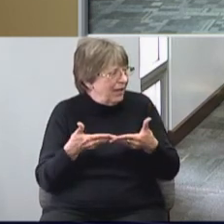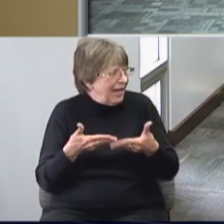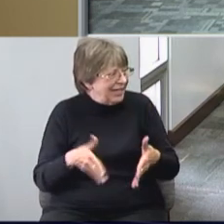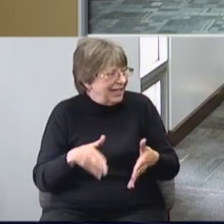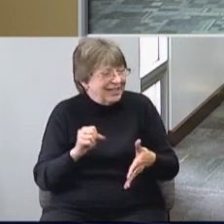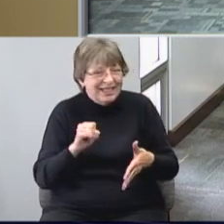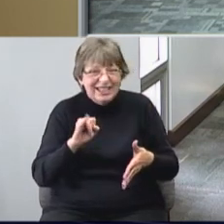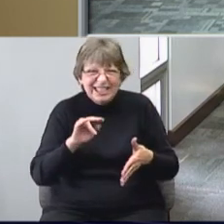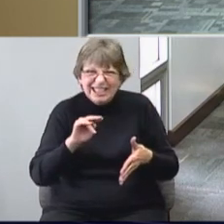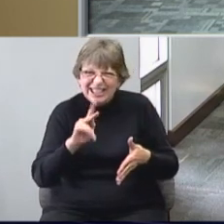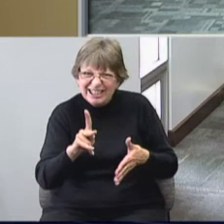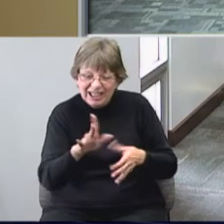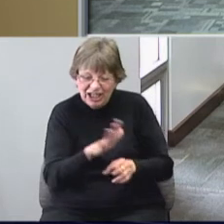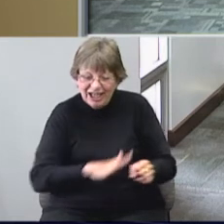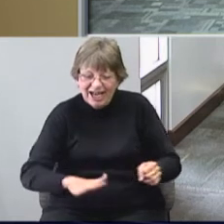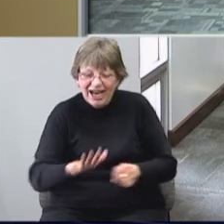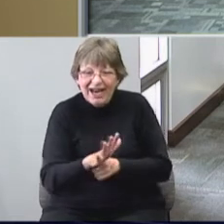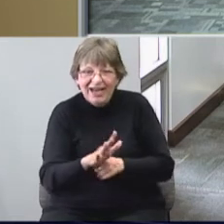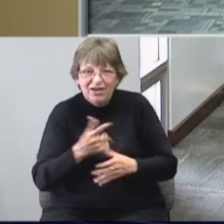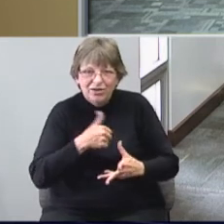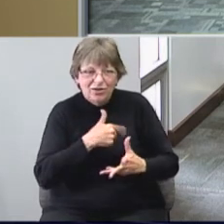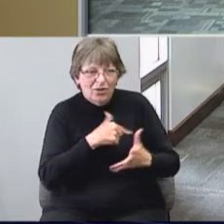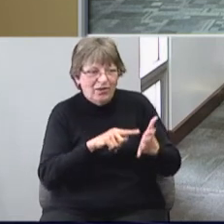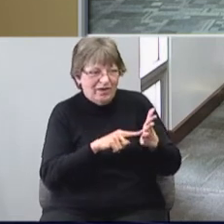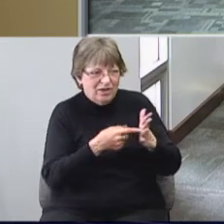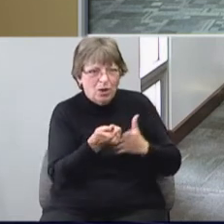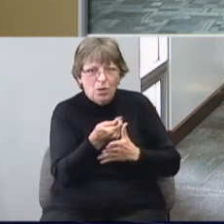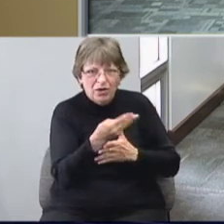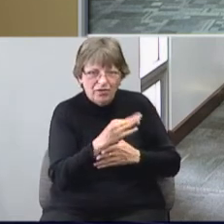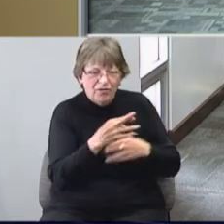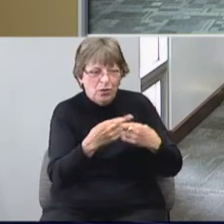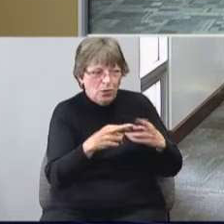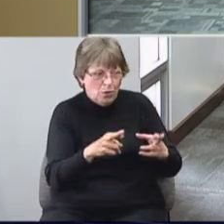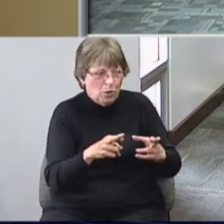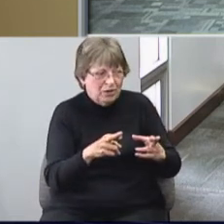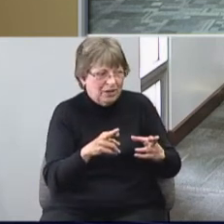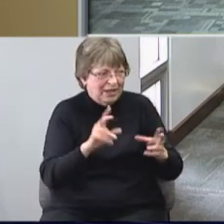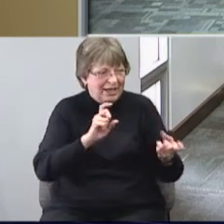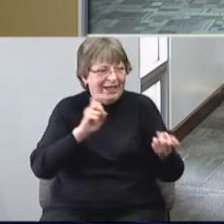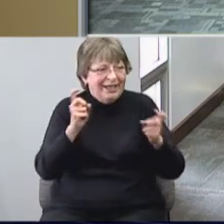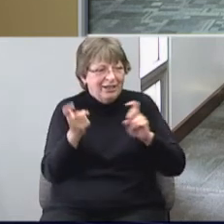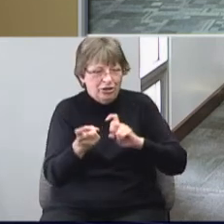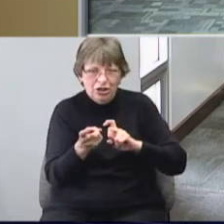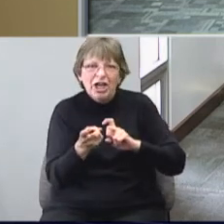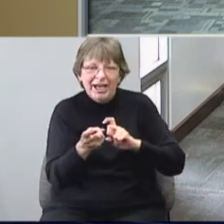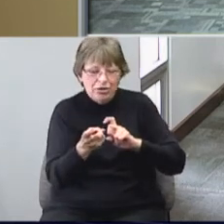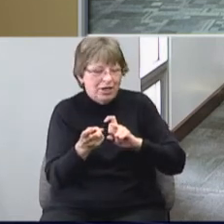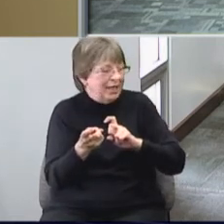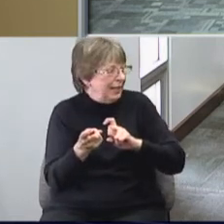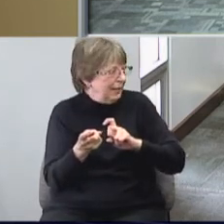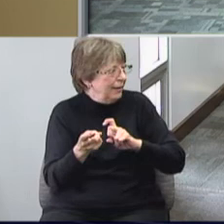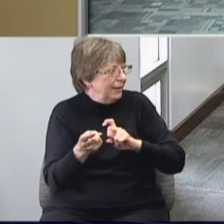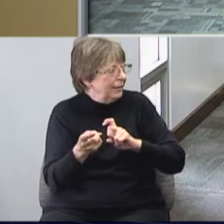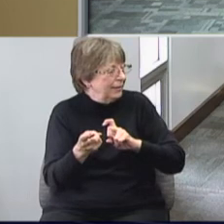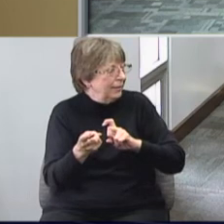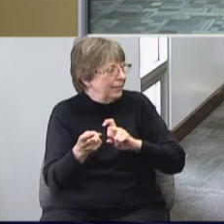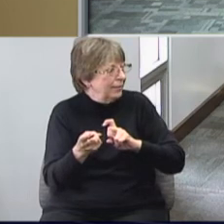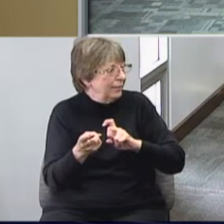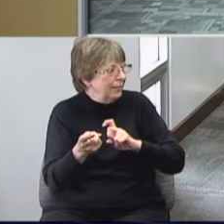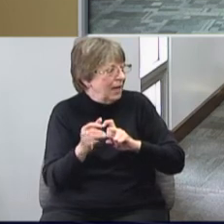so we have started with few rooms of redesigning the rooms. But all in